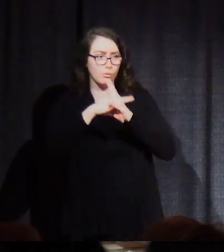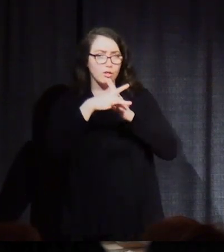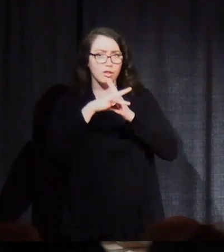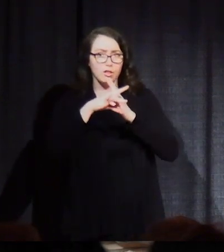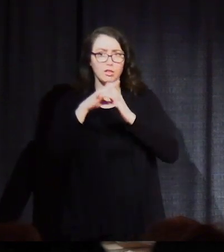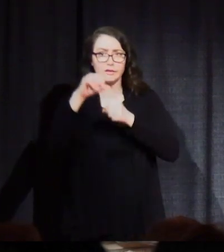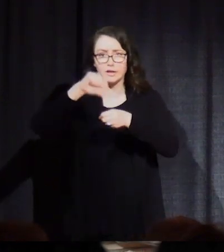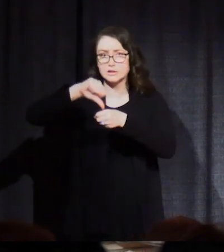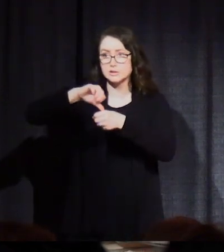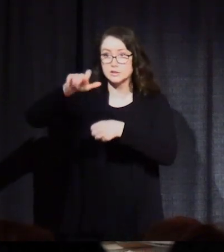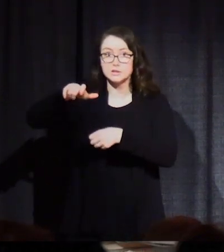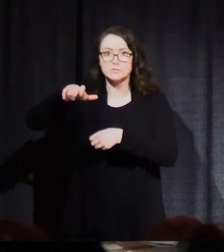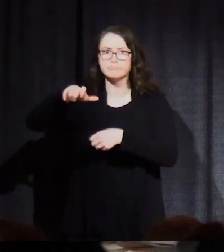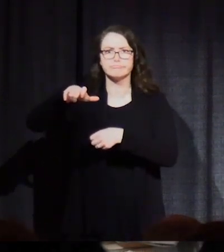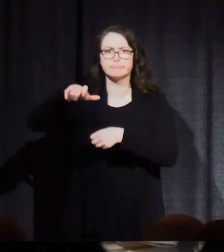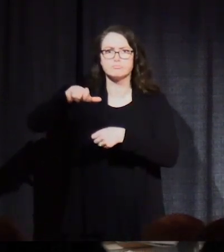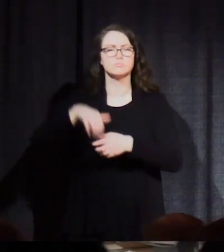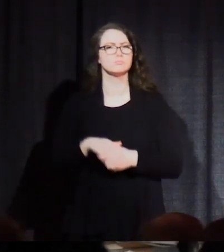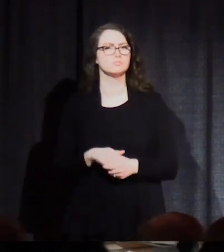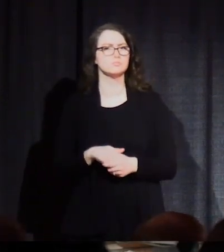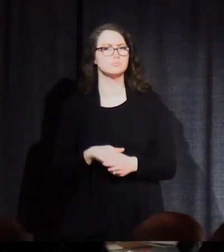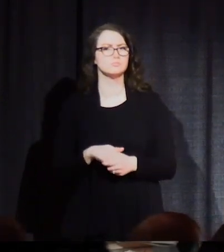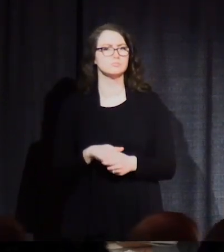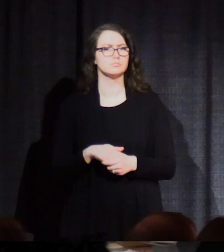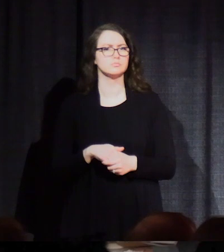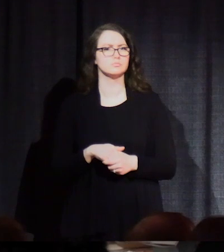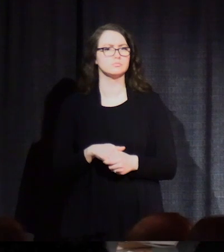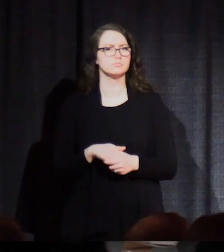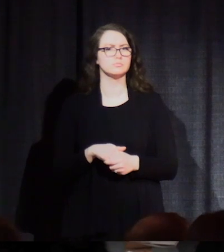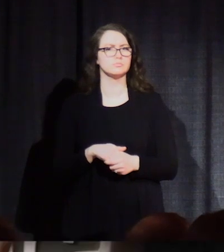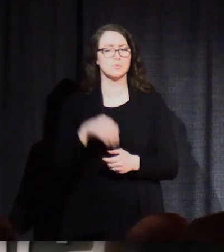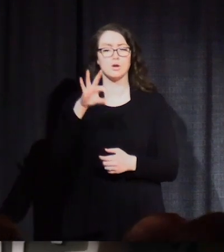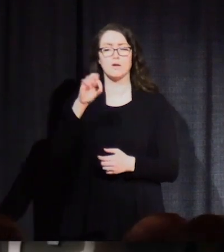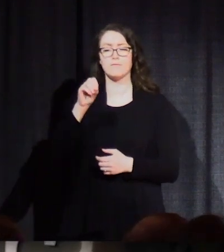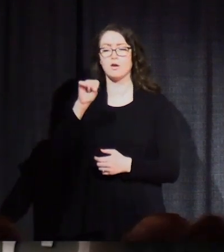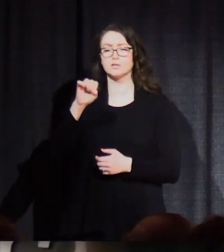gas. Imagine it's a world beyond fossil fuels.